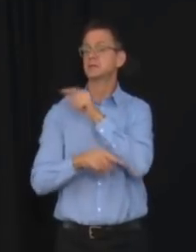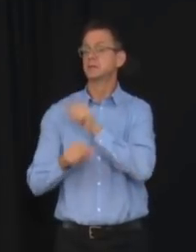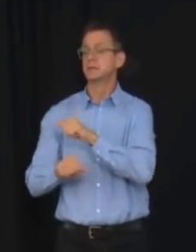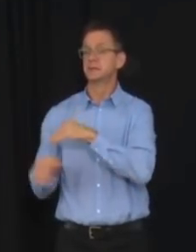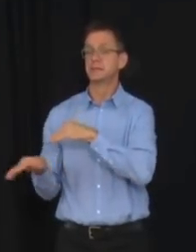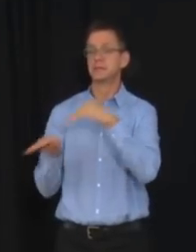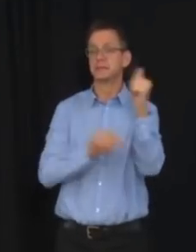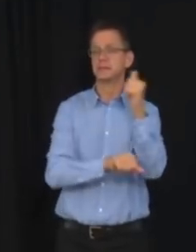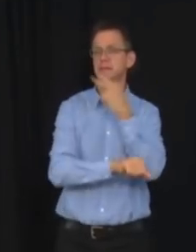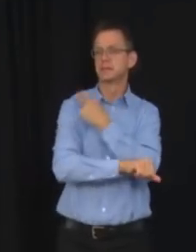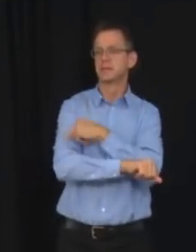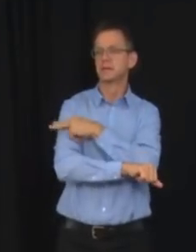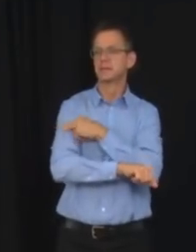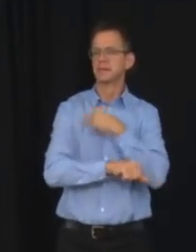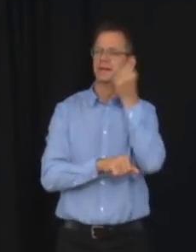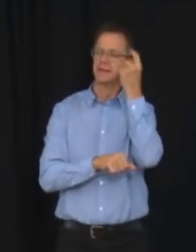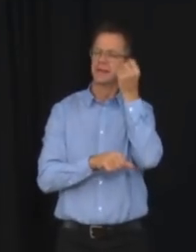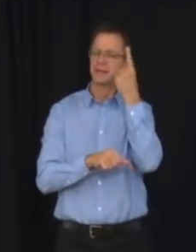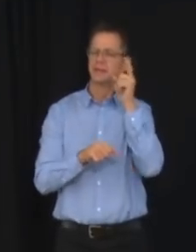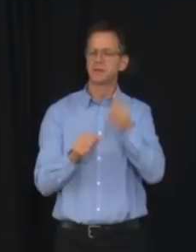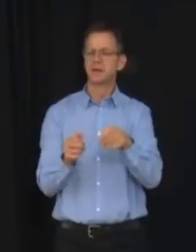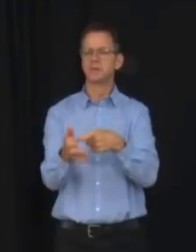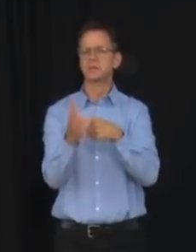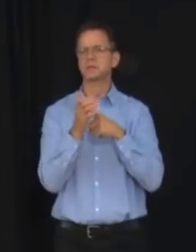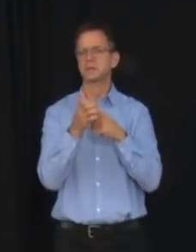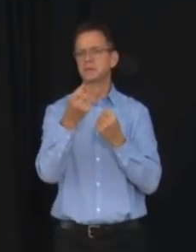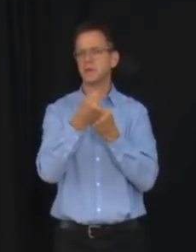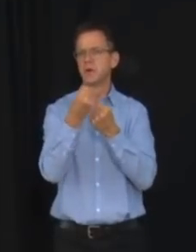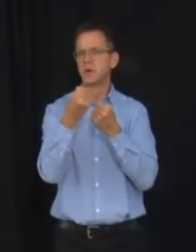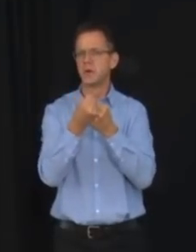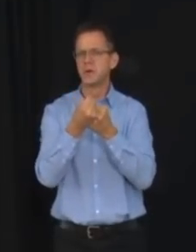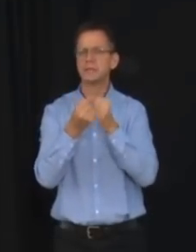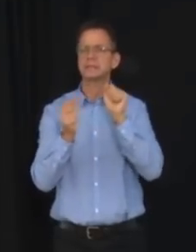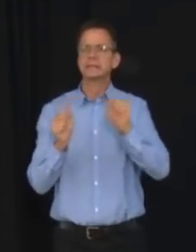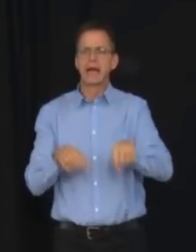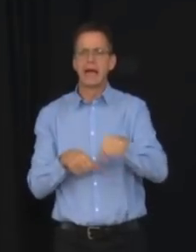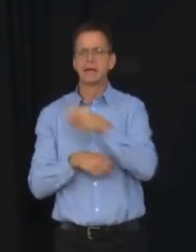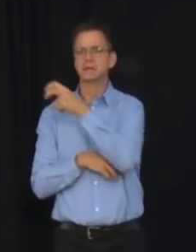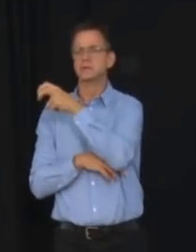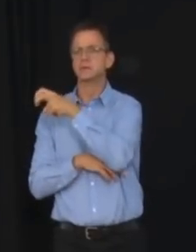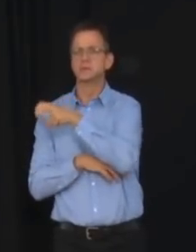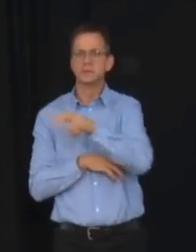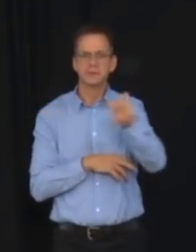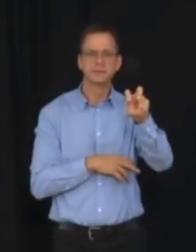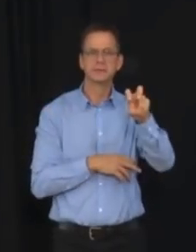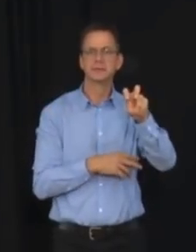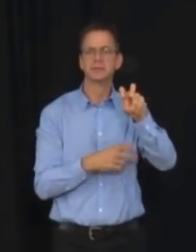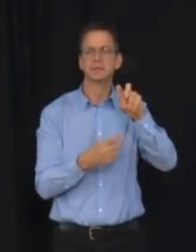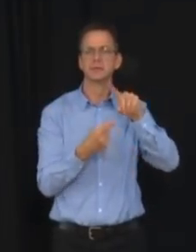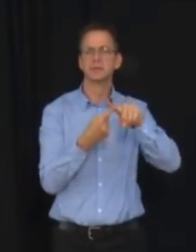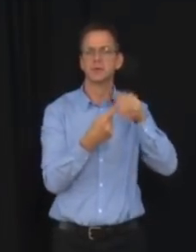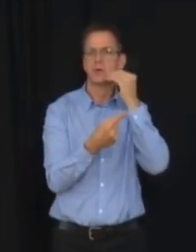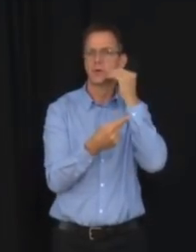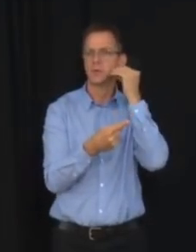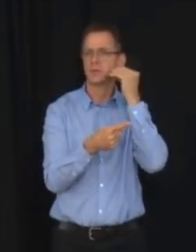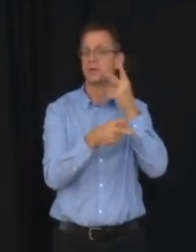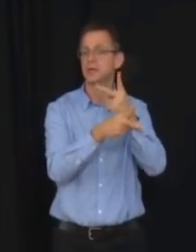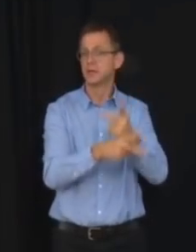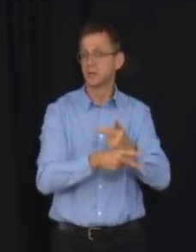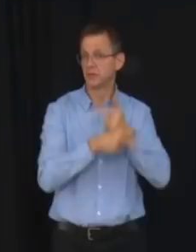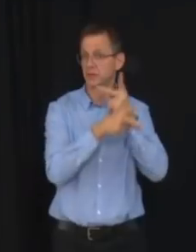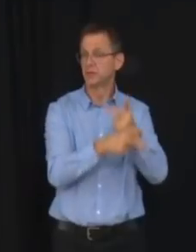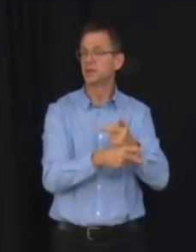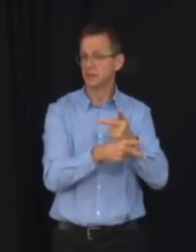that the Government of Alberta will provide an additional $22 million over 2 years to increase pay